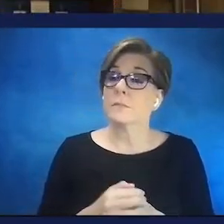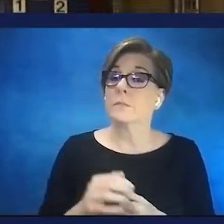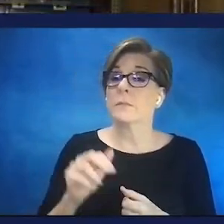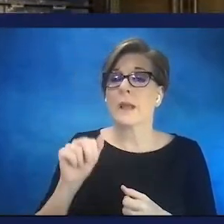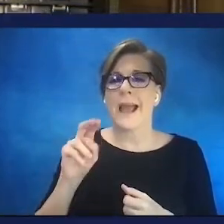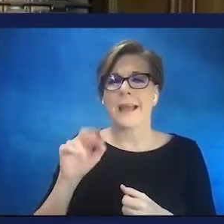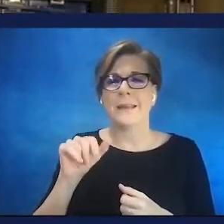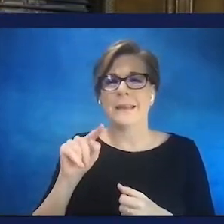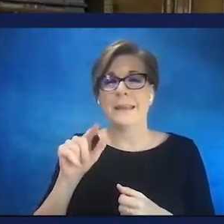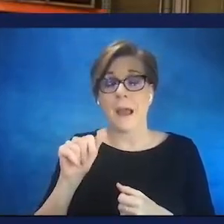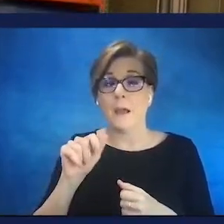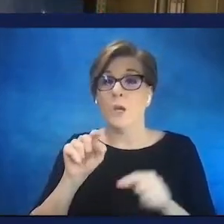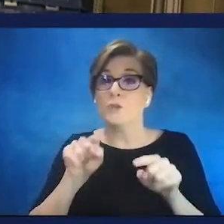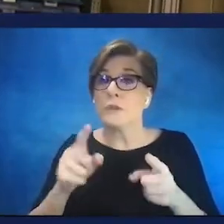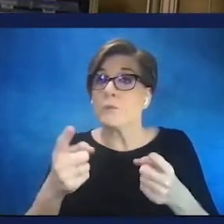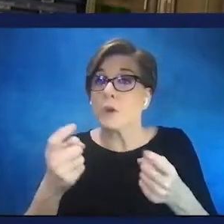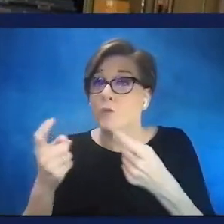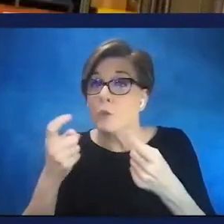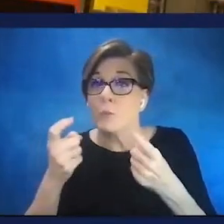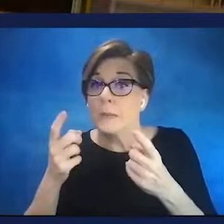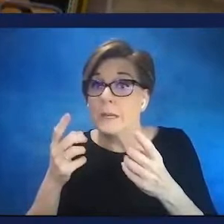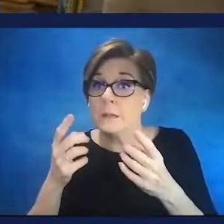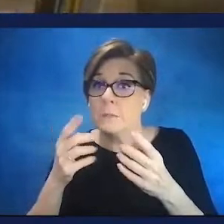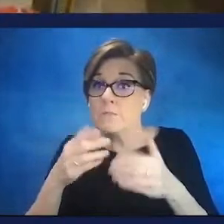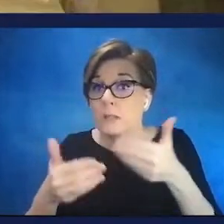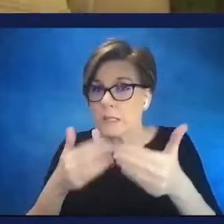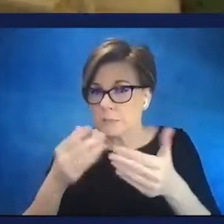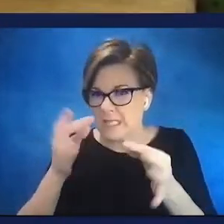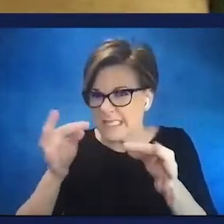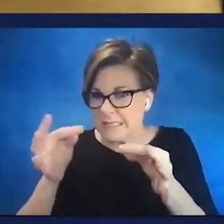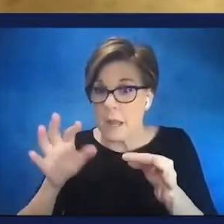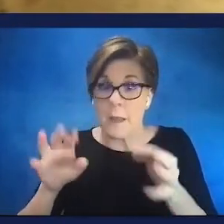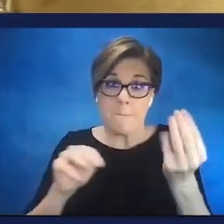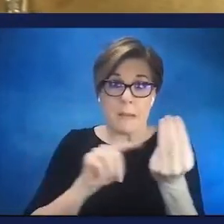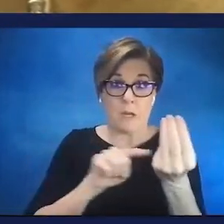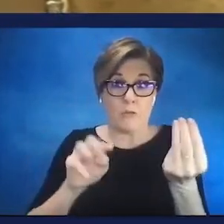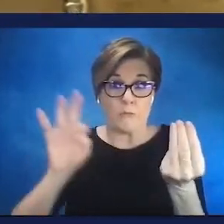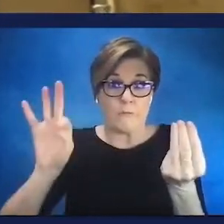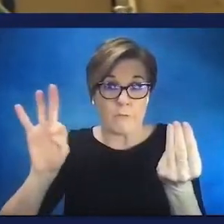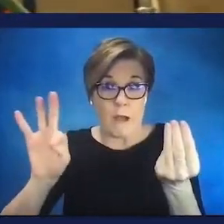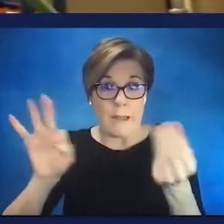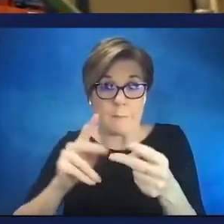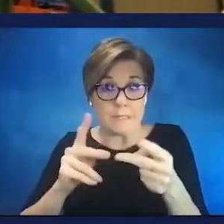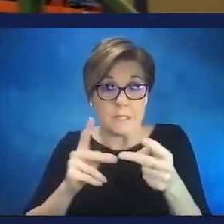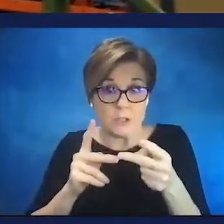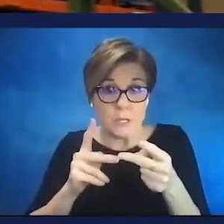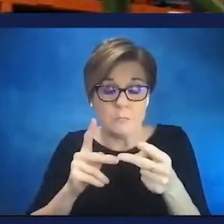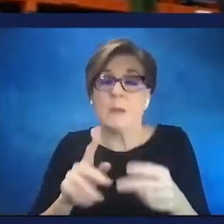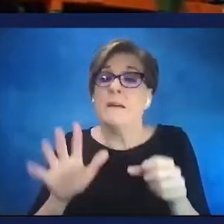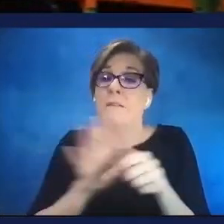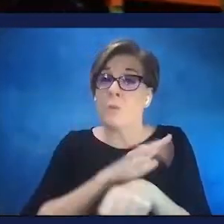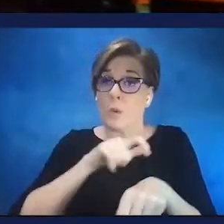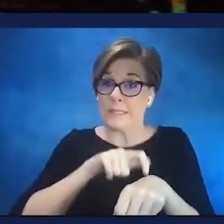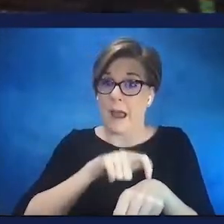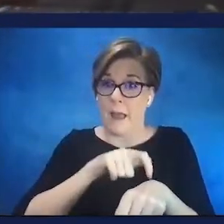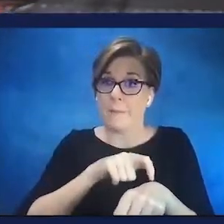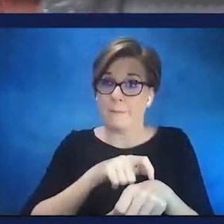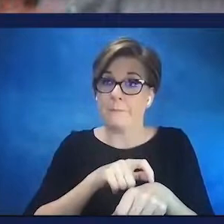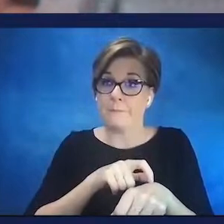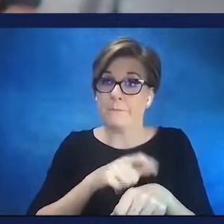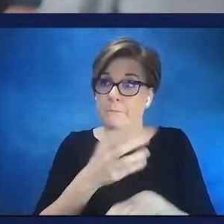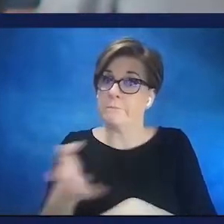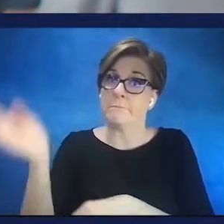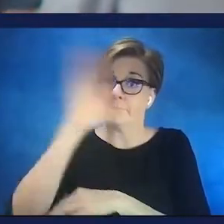we are going through the recruitment process, we try to inform everybody that it is a Monday through Friday position with full-time